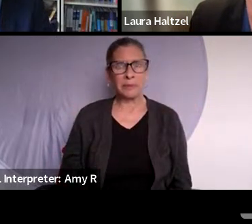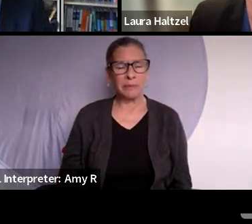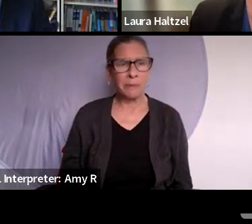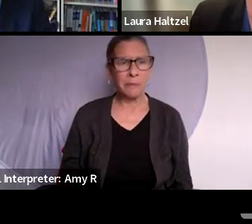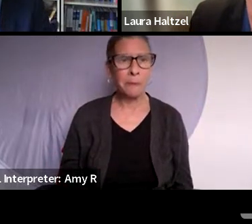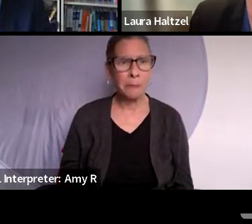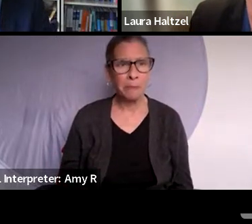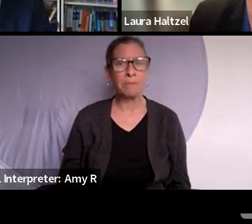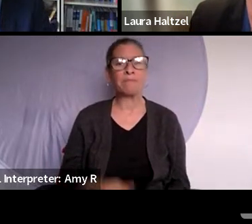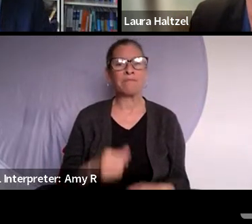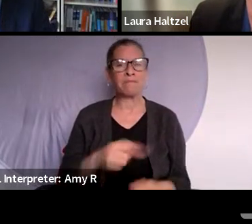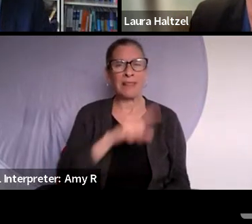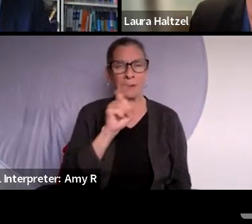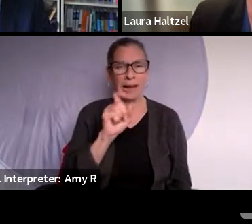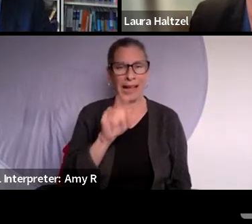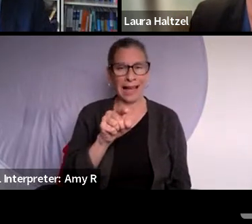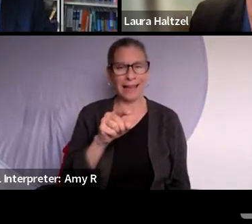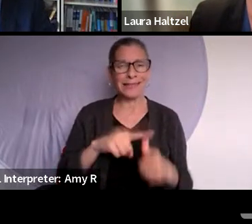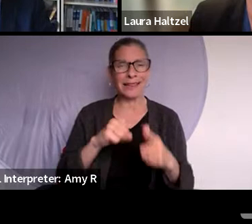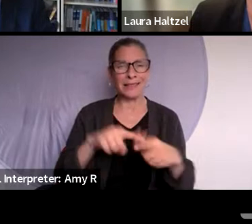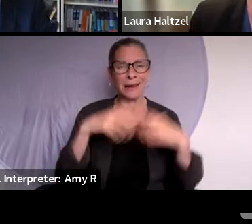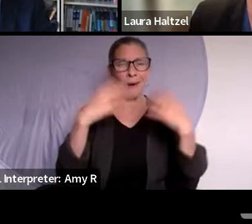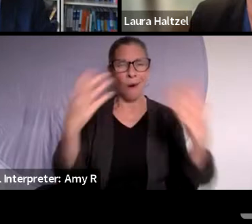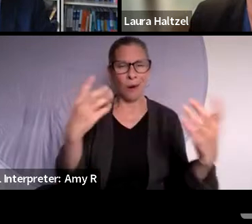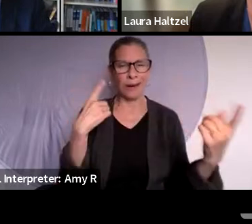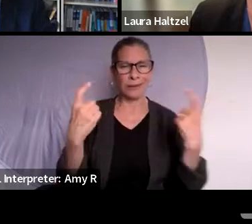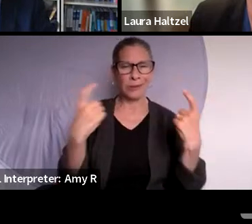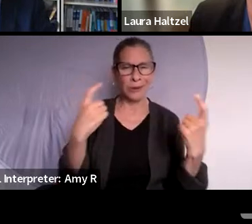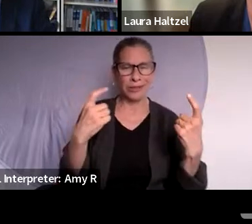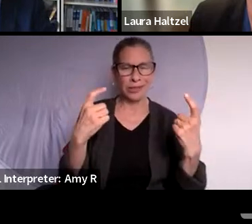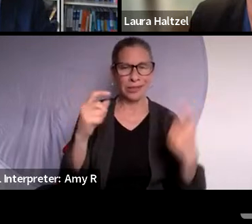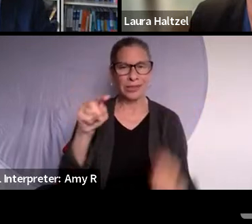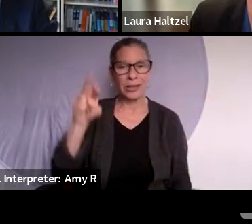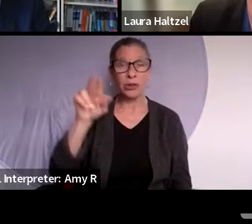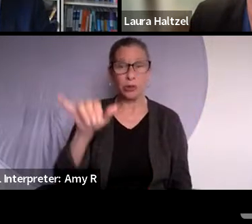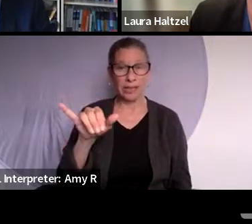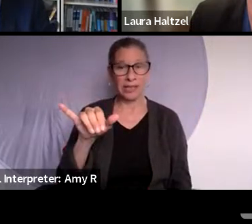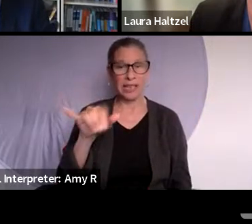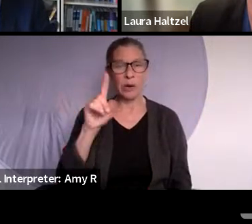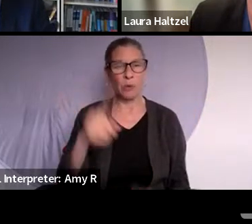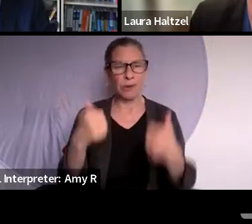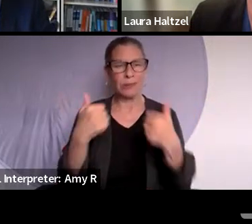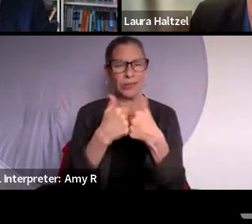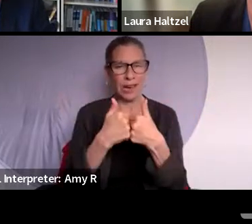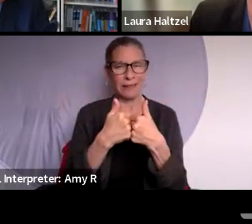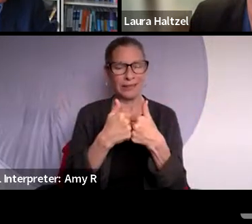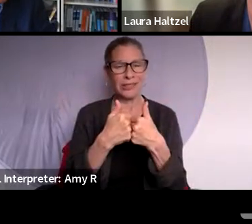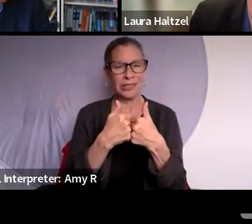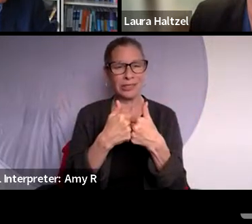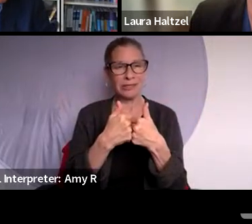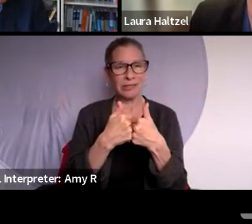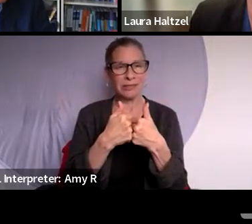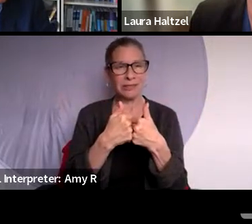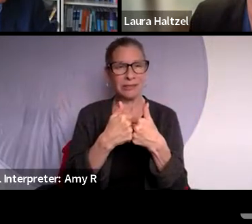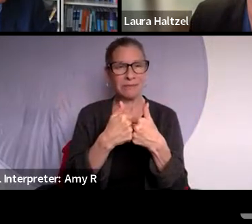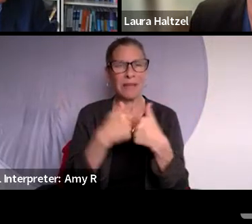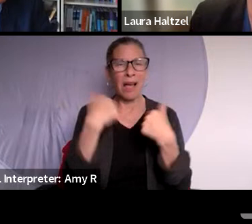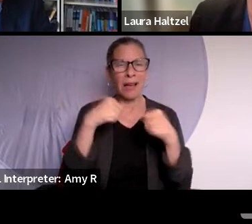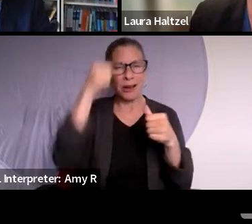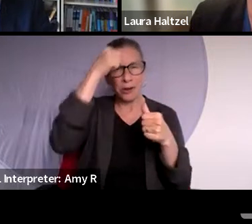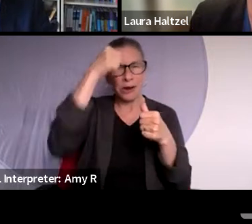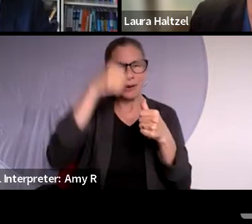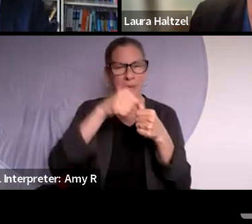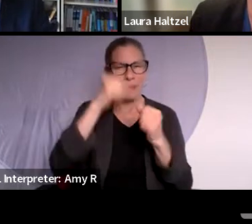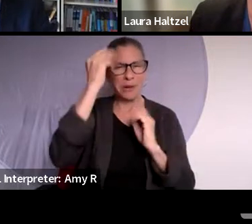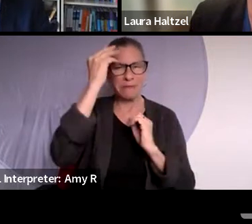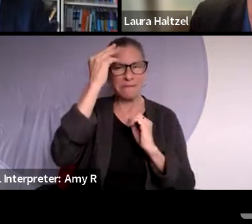thing I wanted to ask before we go to audience questions, Tracy, one challenge that I always try to remember in thinking